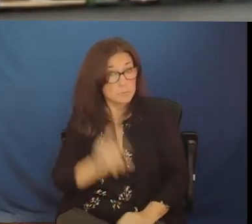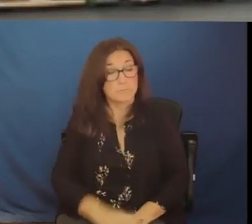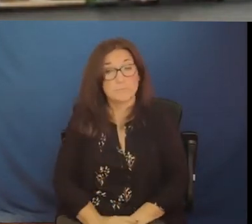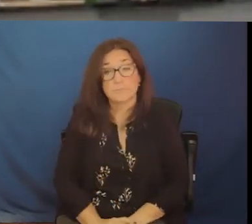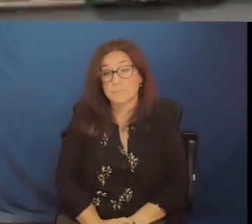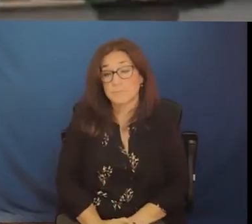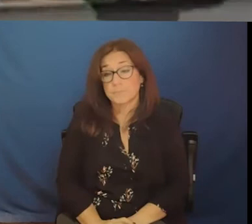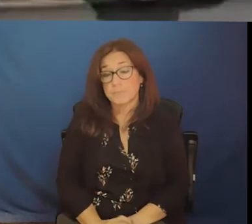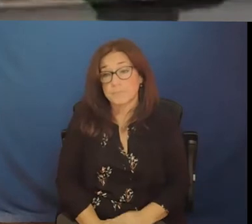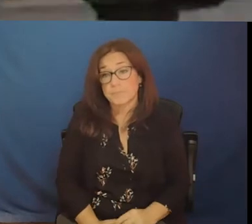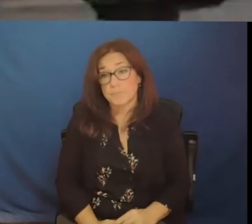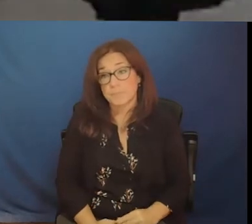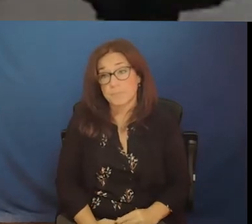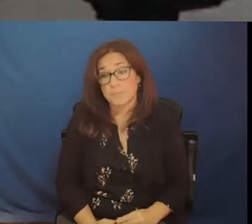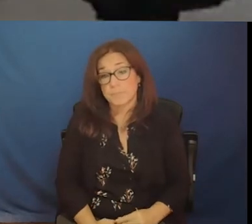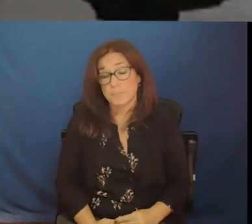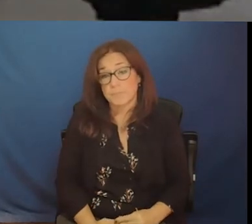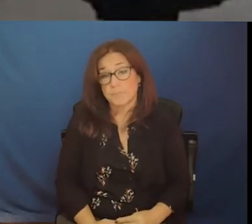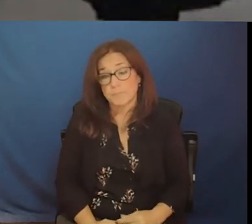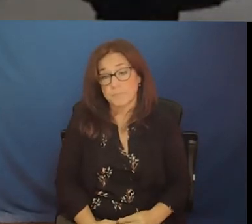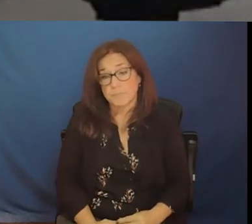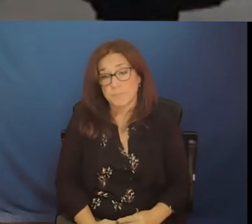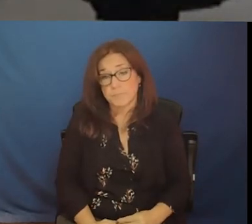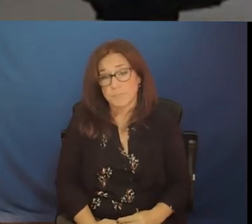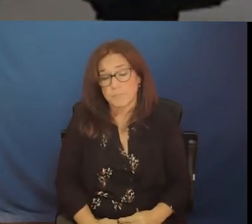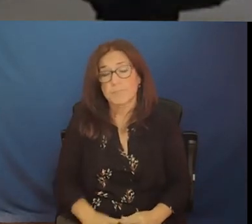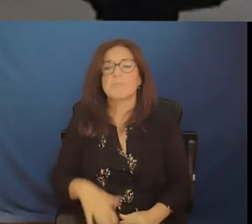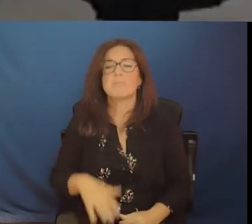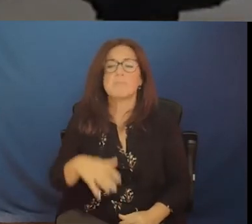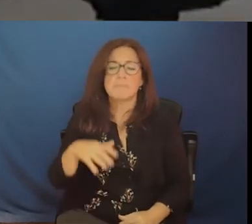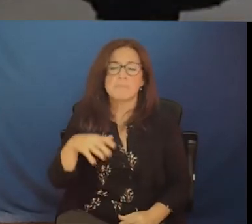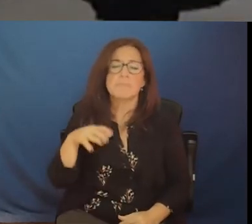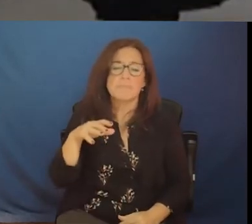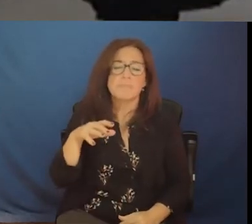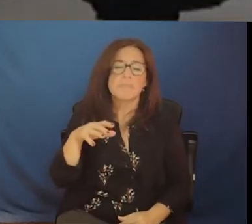So there are 2 ways that could happen.